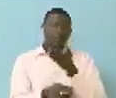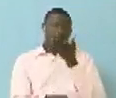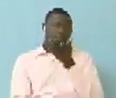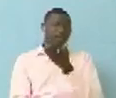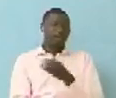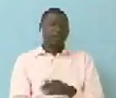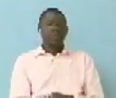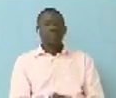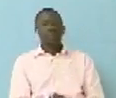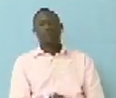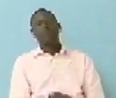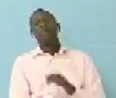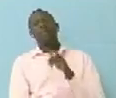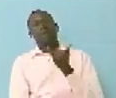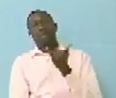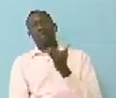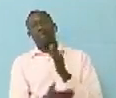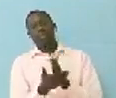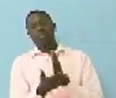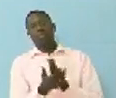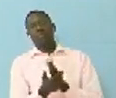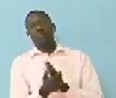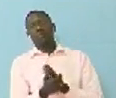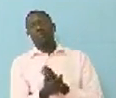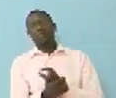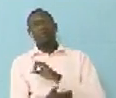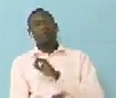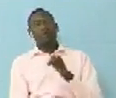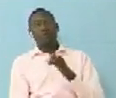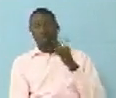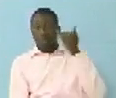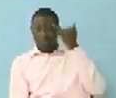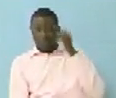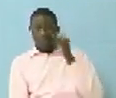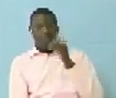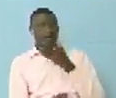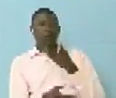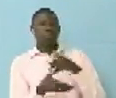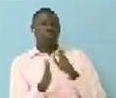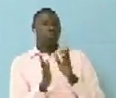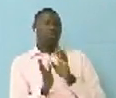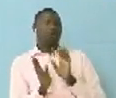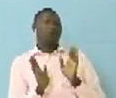Exactly, precisely. It's not suggested in any way